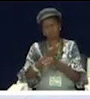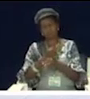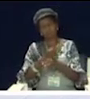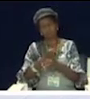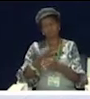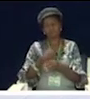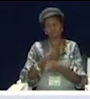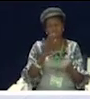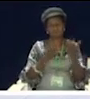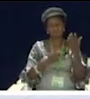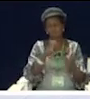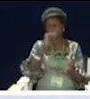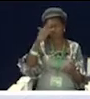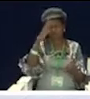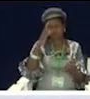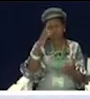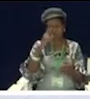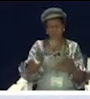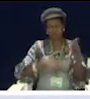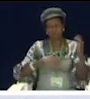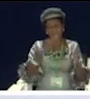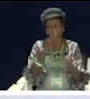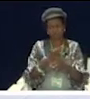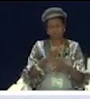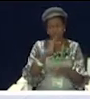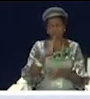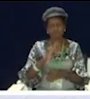we might not even know what faith is.